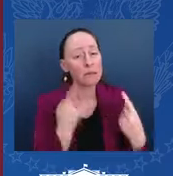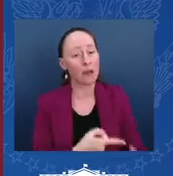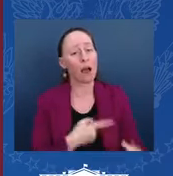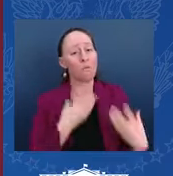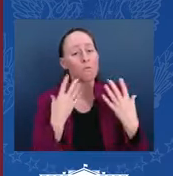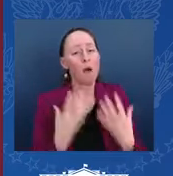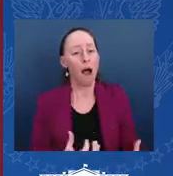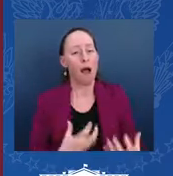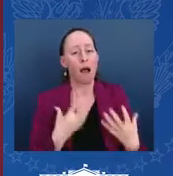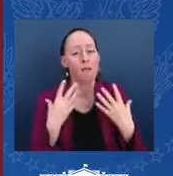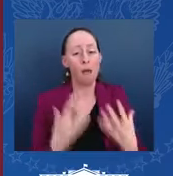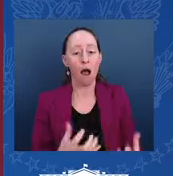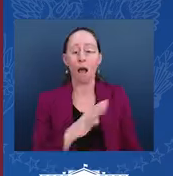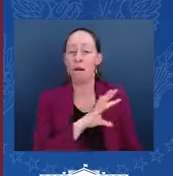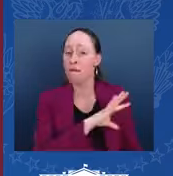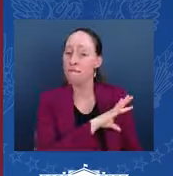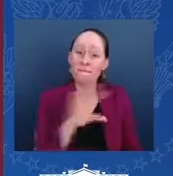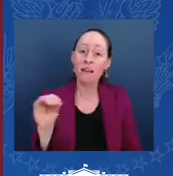51 times.